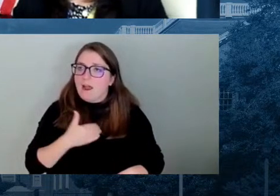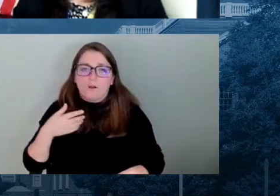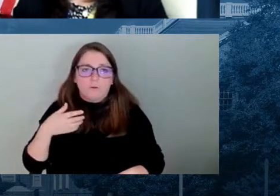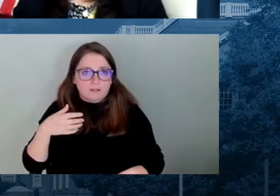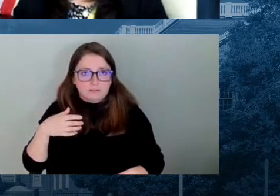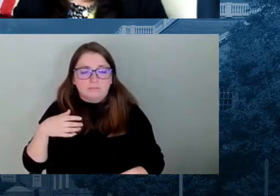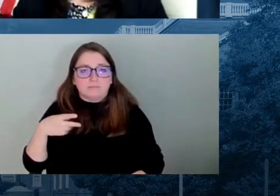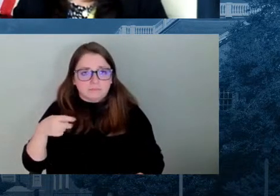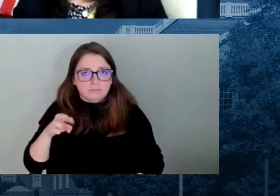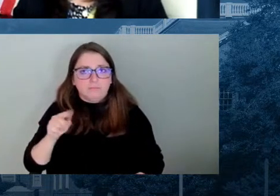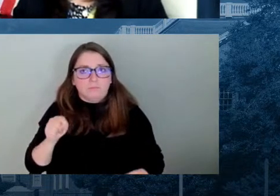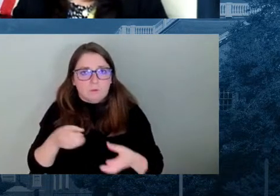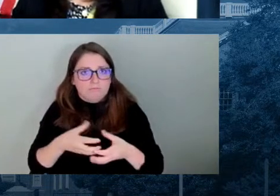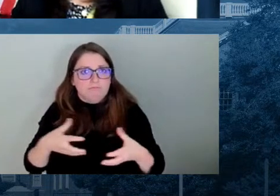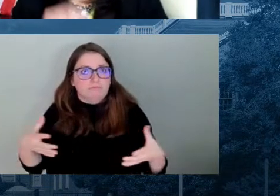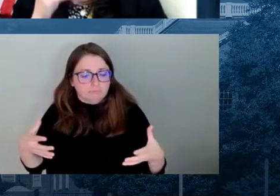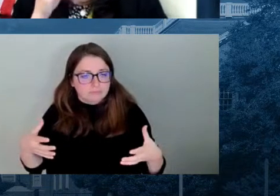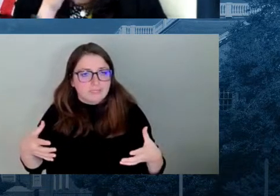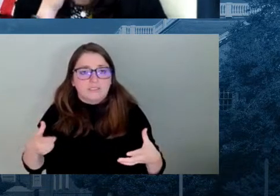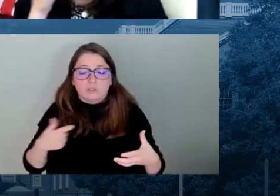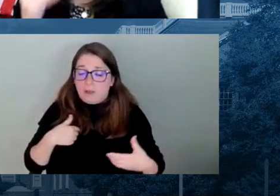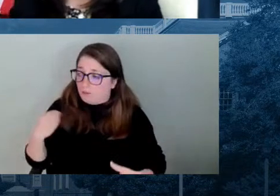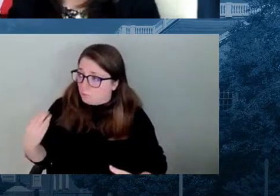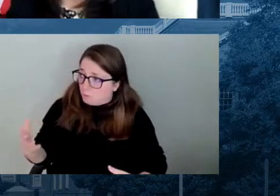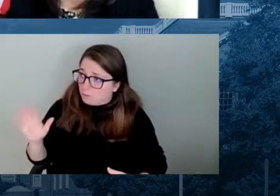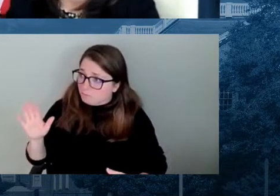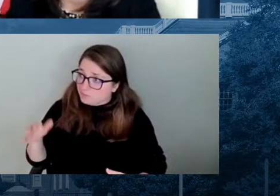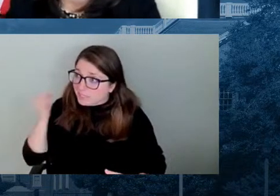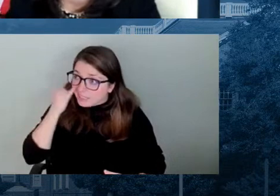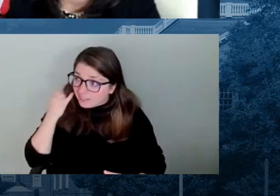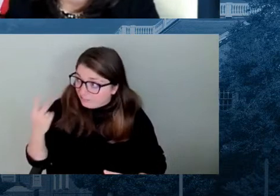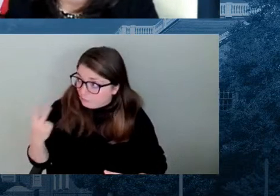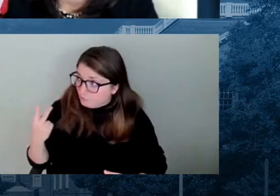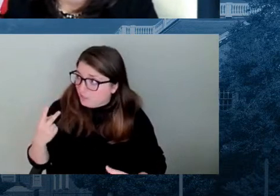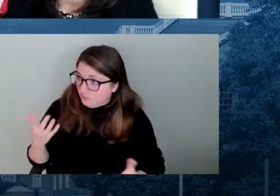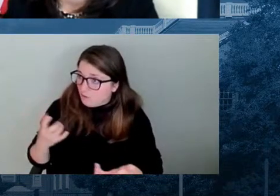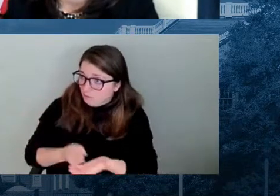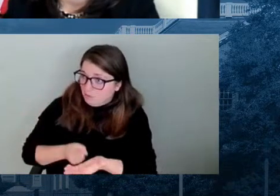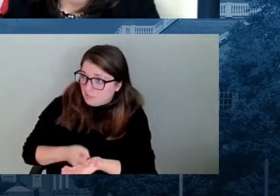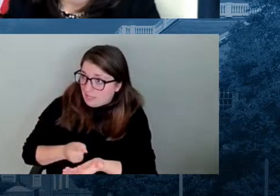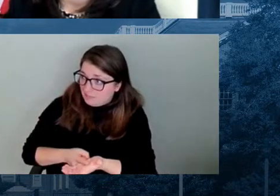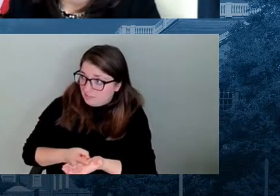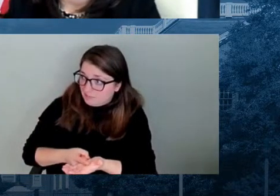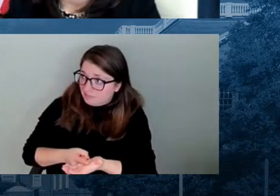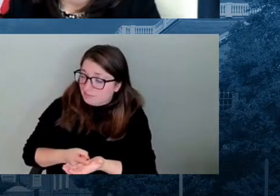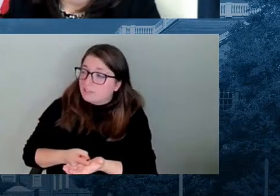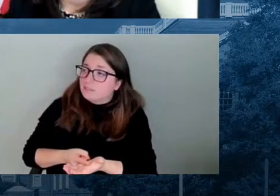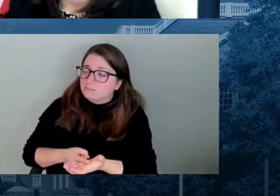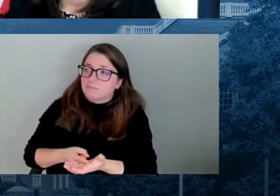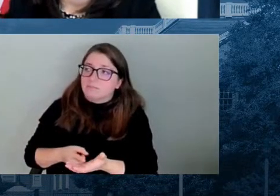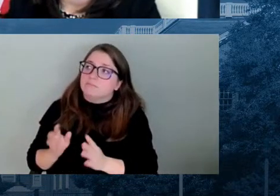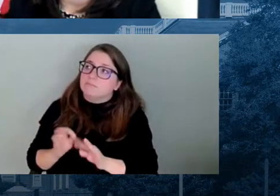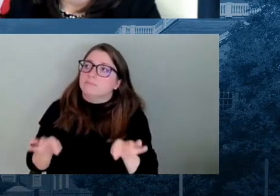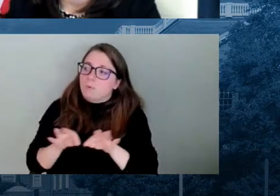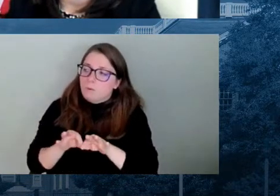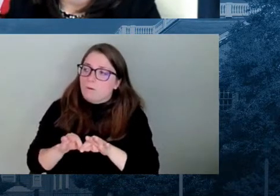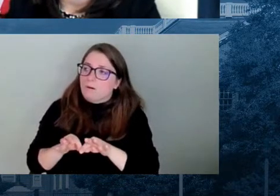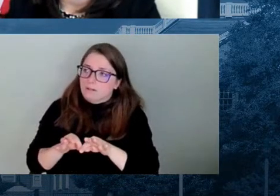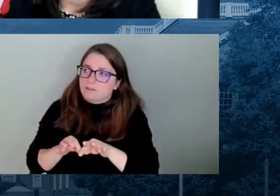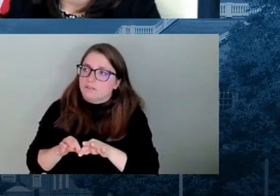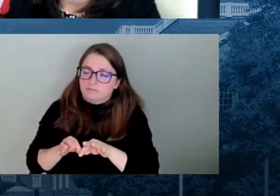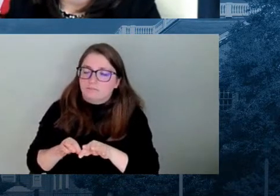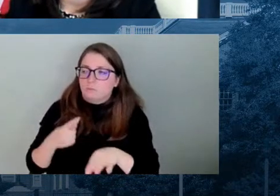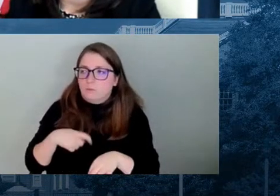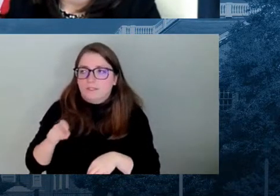without merit, we believe. And so I told him if we were going to have any conversations, there needs to be a better approach